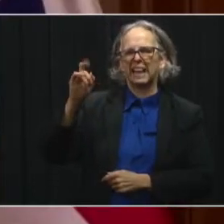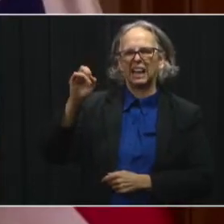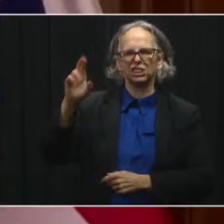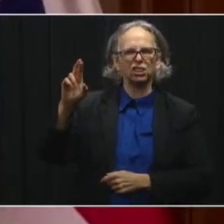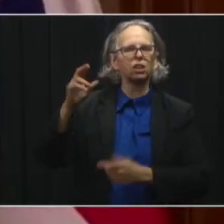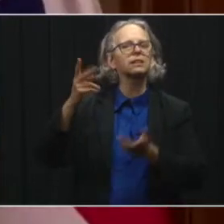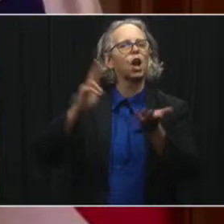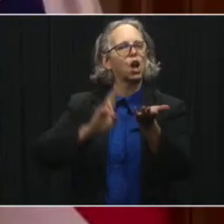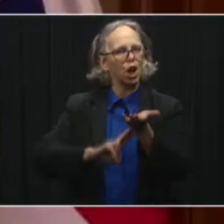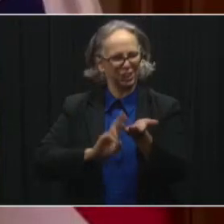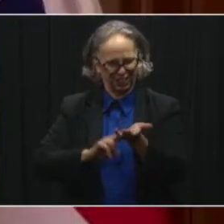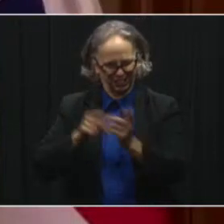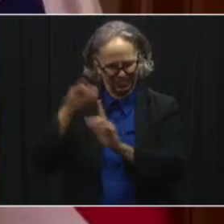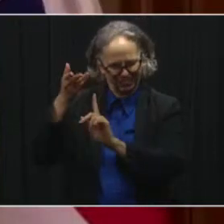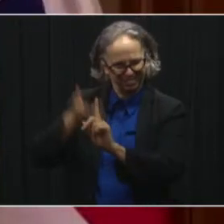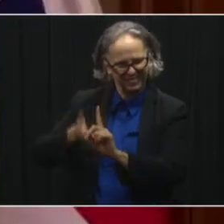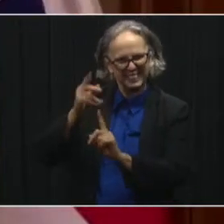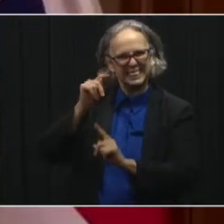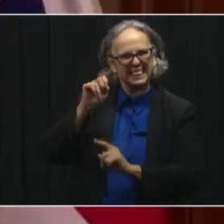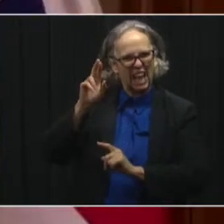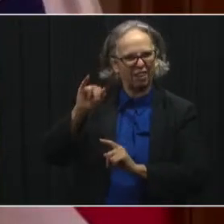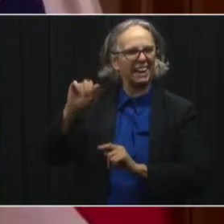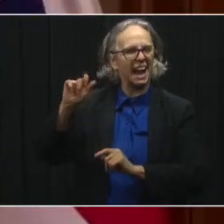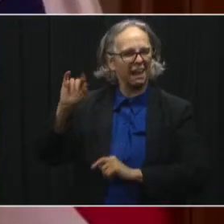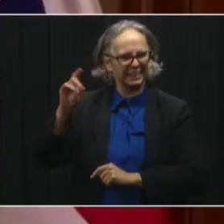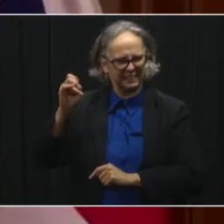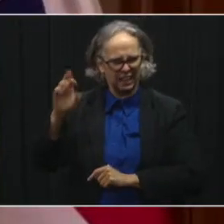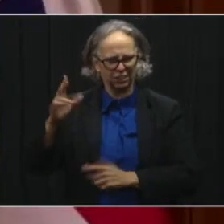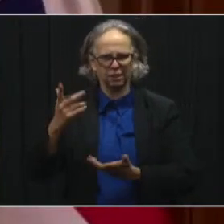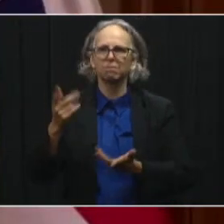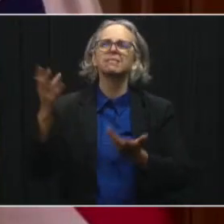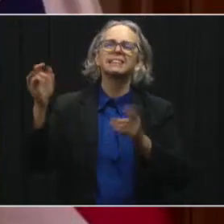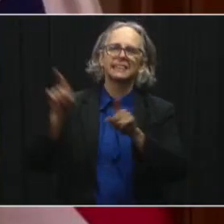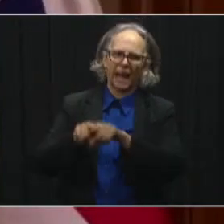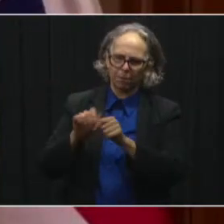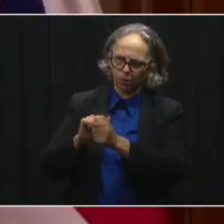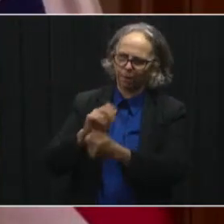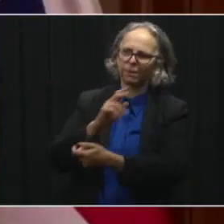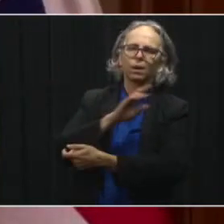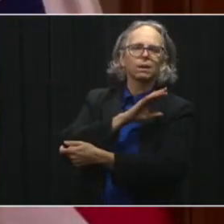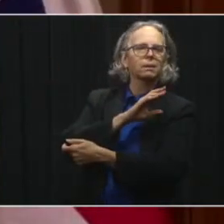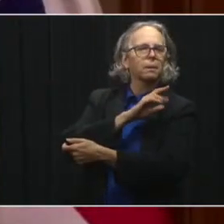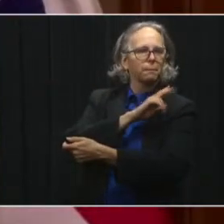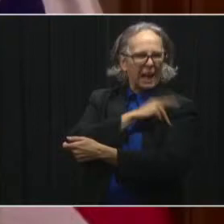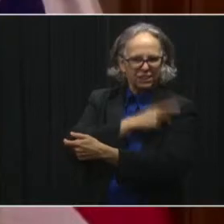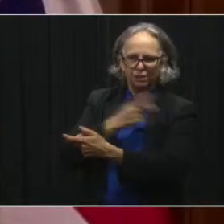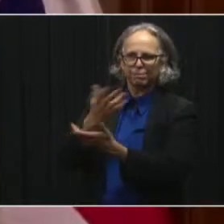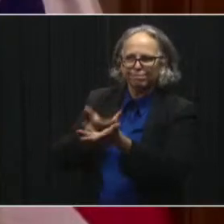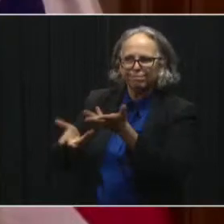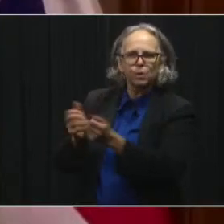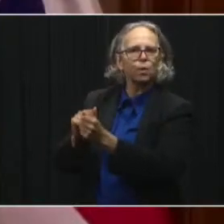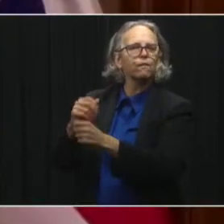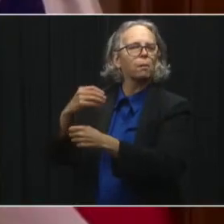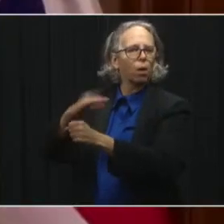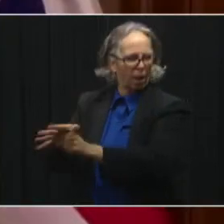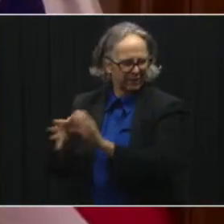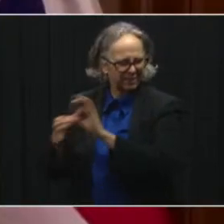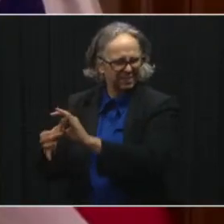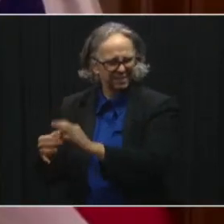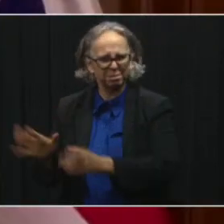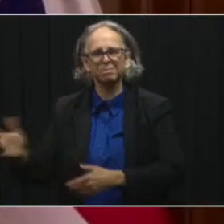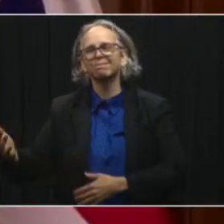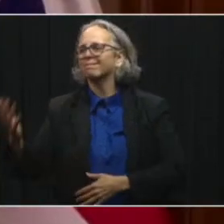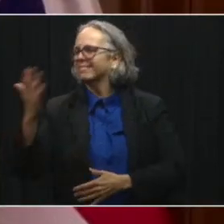treating COVID-19 patients. Thanks for joining us. We appreciate it very, very much. You're kind